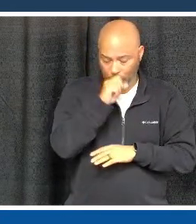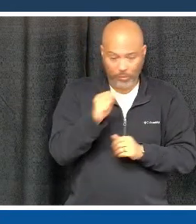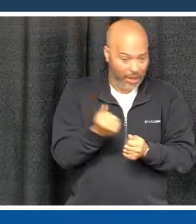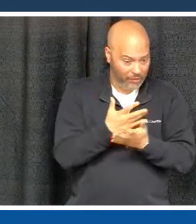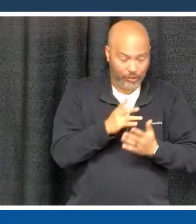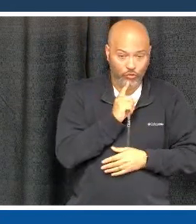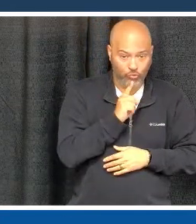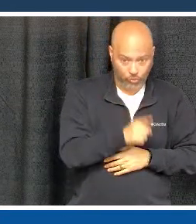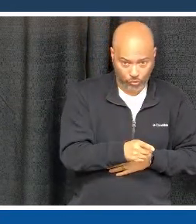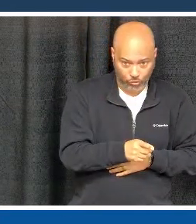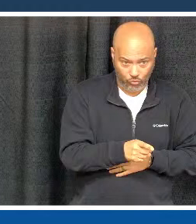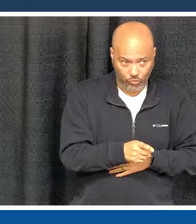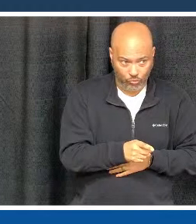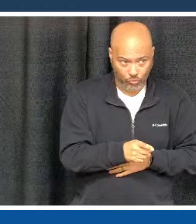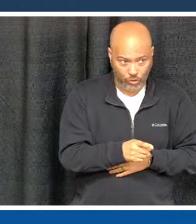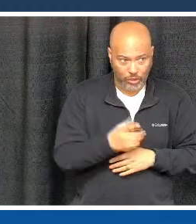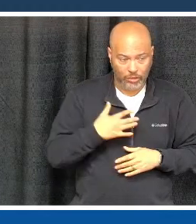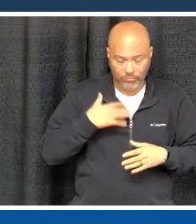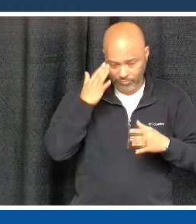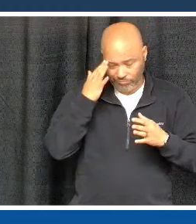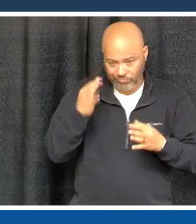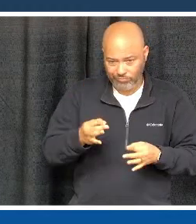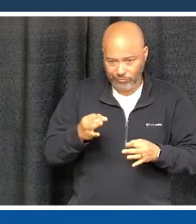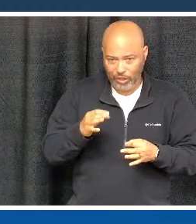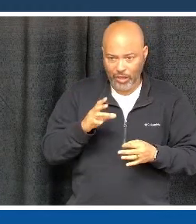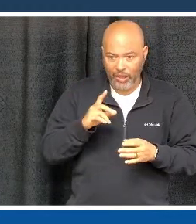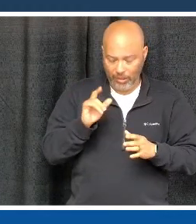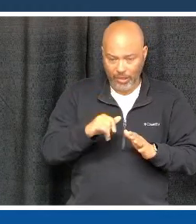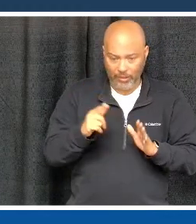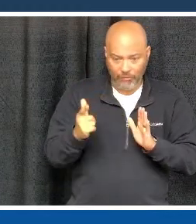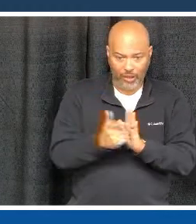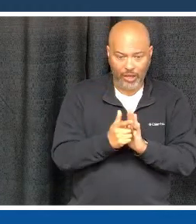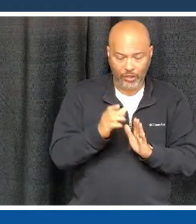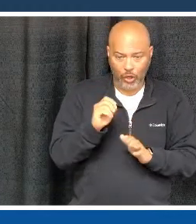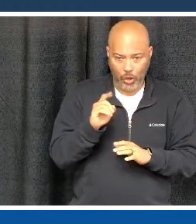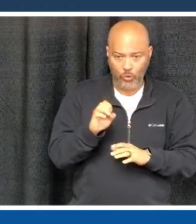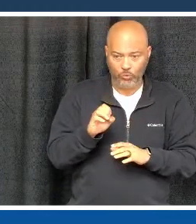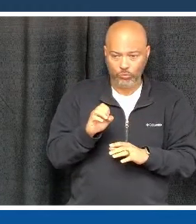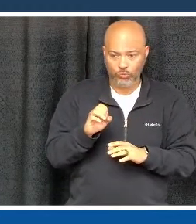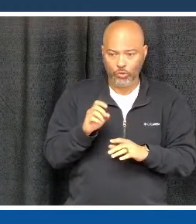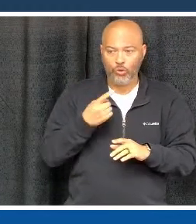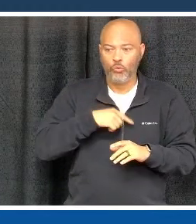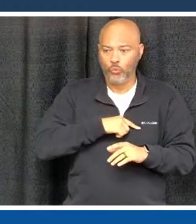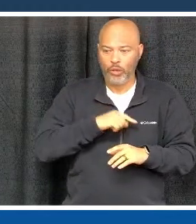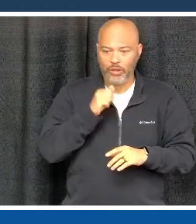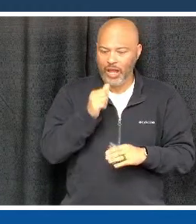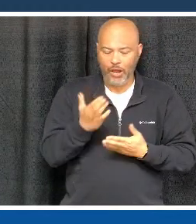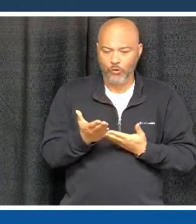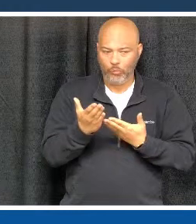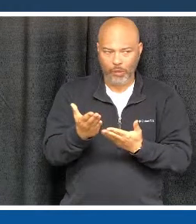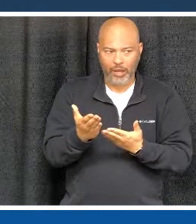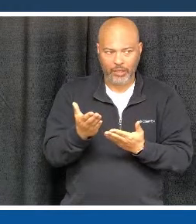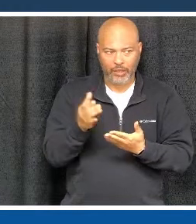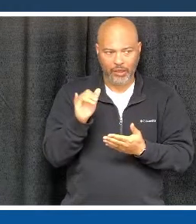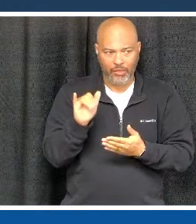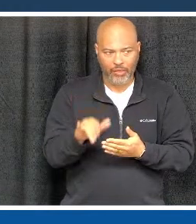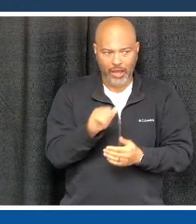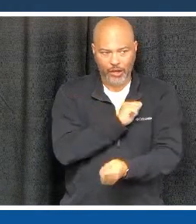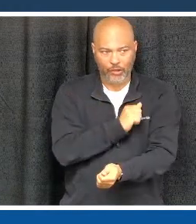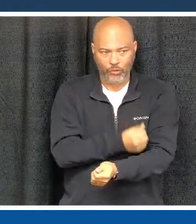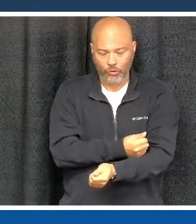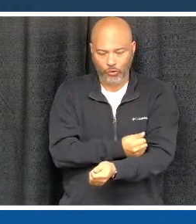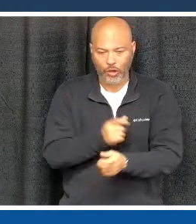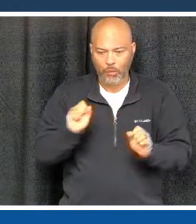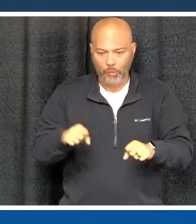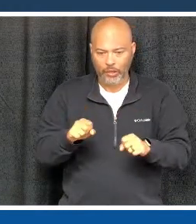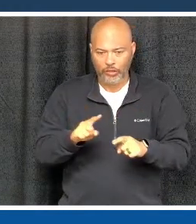are true, they have determined that the conduct doesn't violate the code. We are not recommending that that authority or that